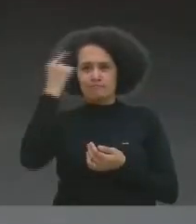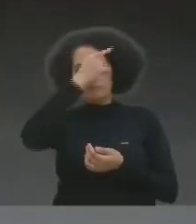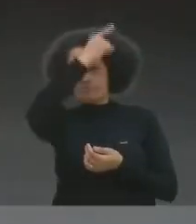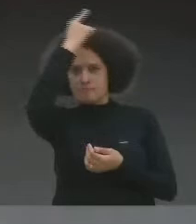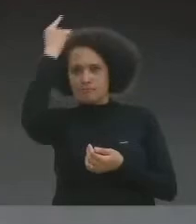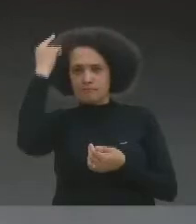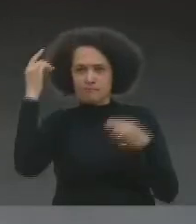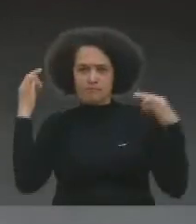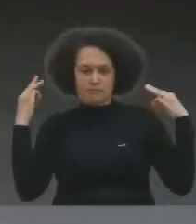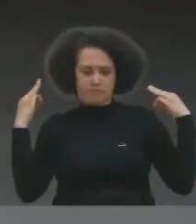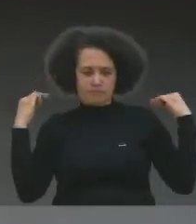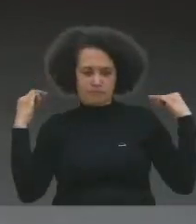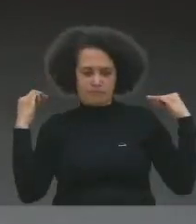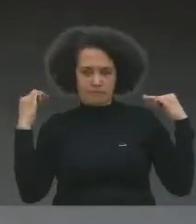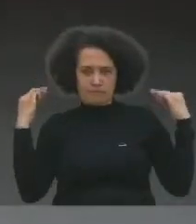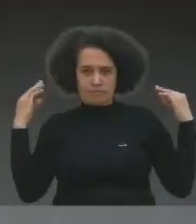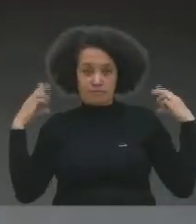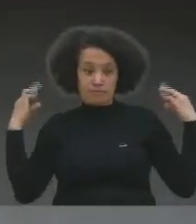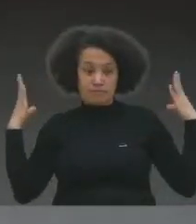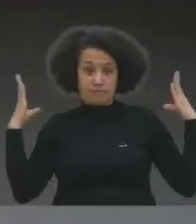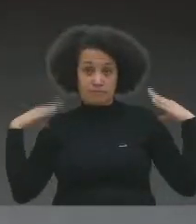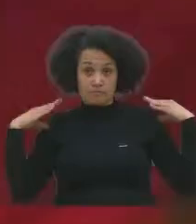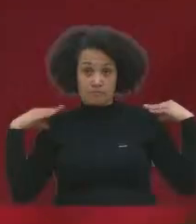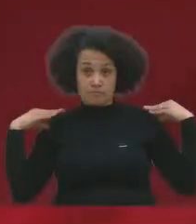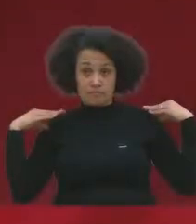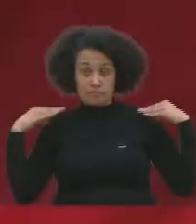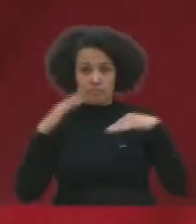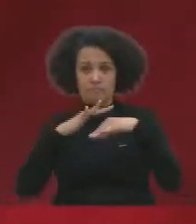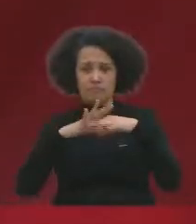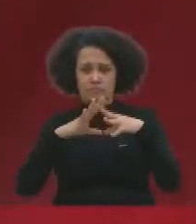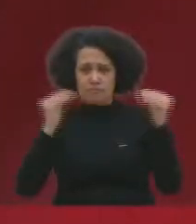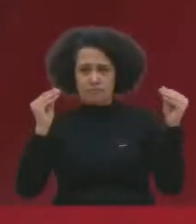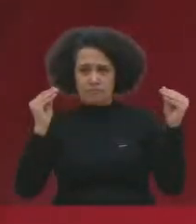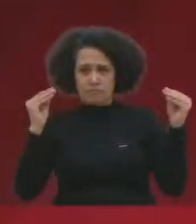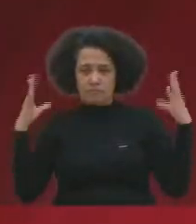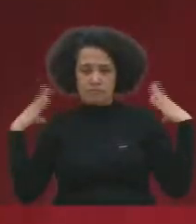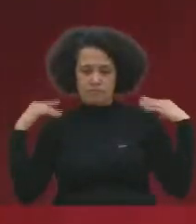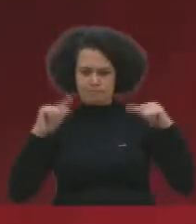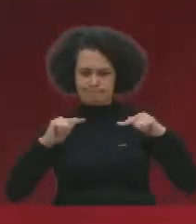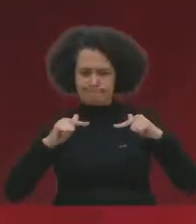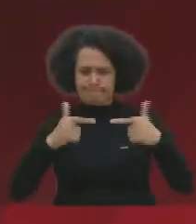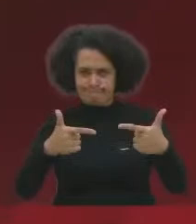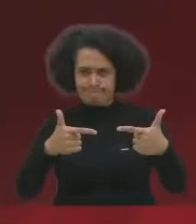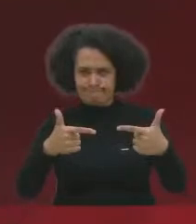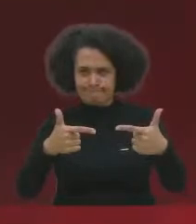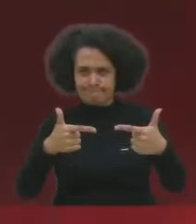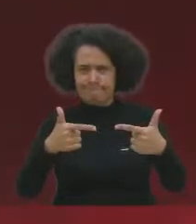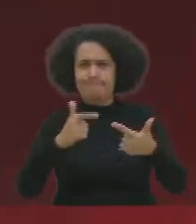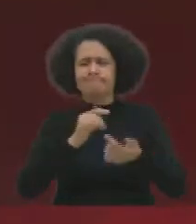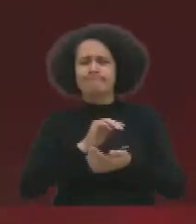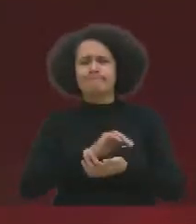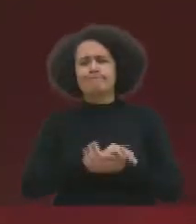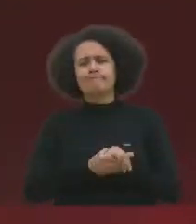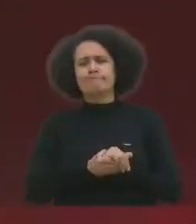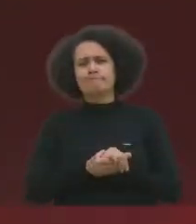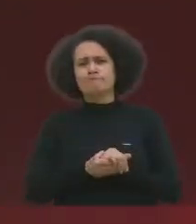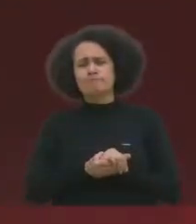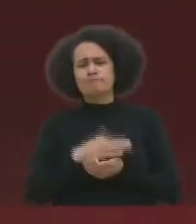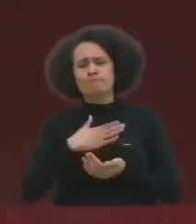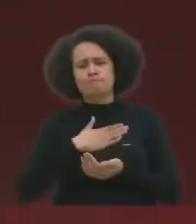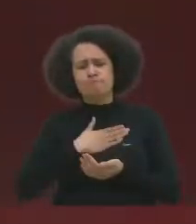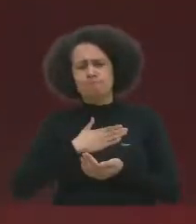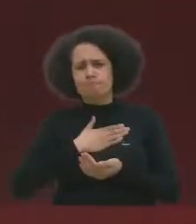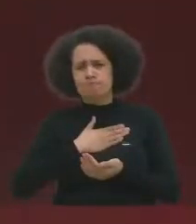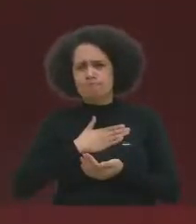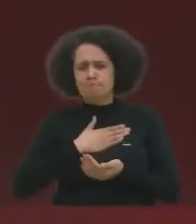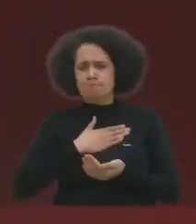como anjo de cura e um anjo guerreiro. So I'd like to share a bit tonight about archangels. Então eu gostaria de partilhar